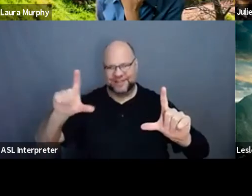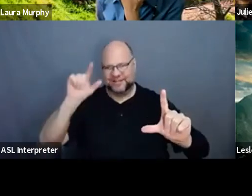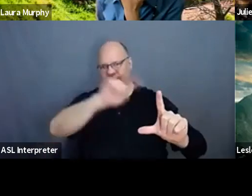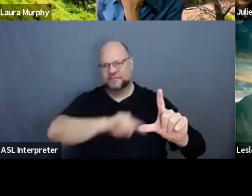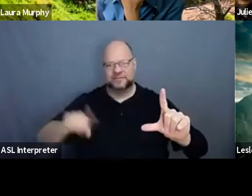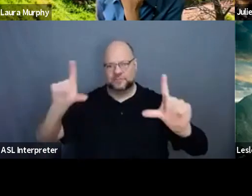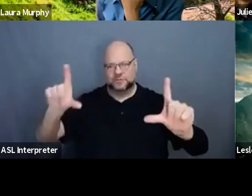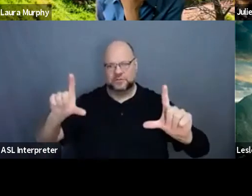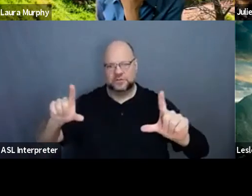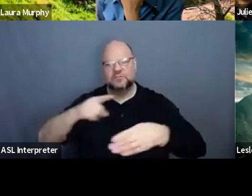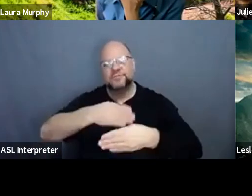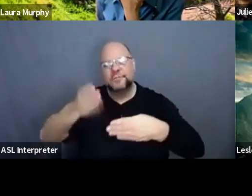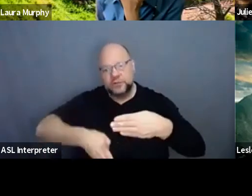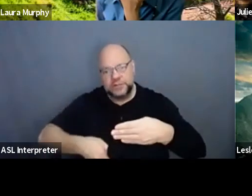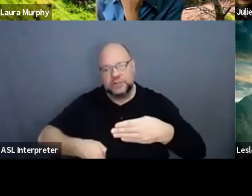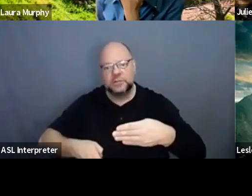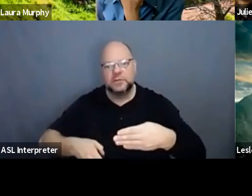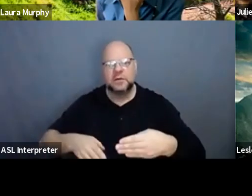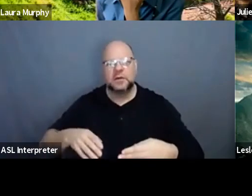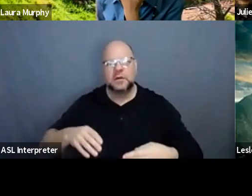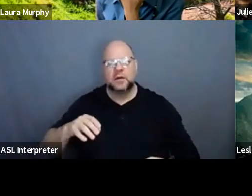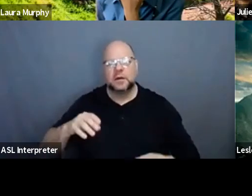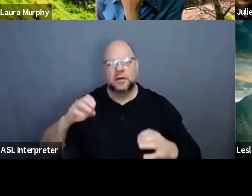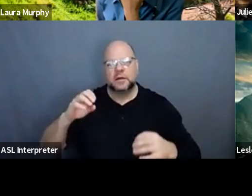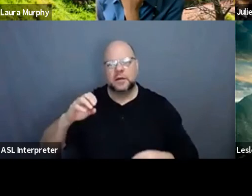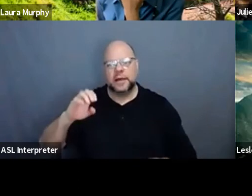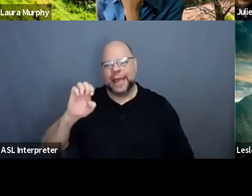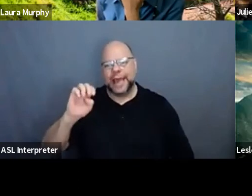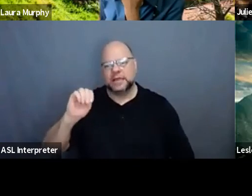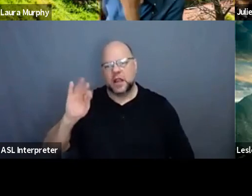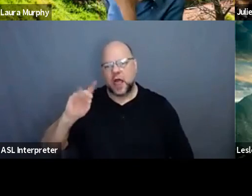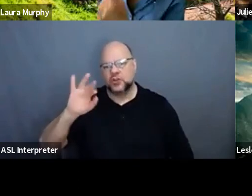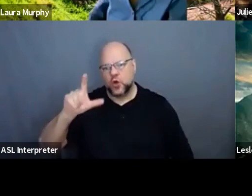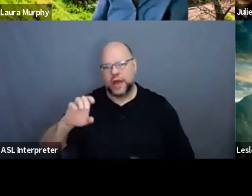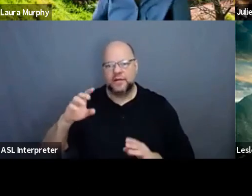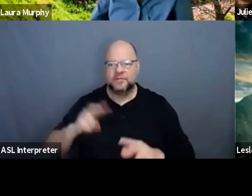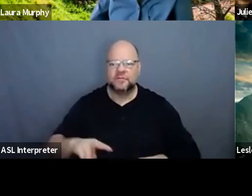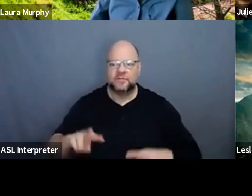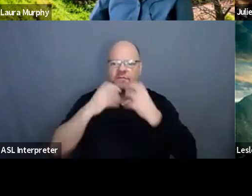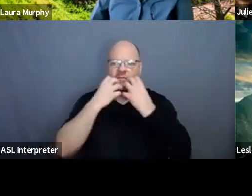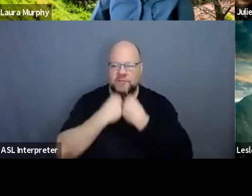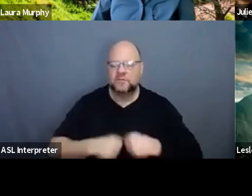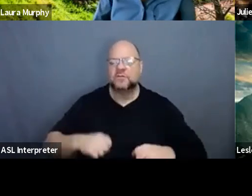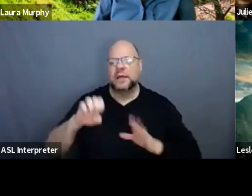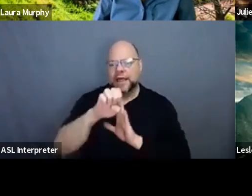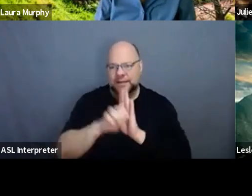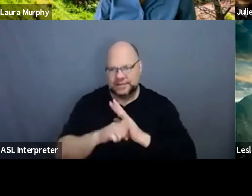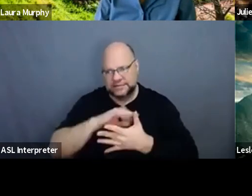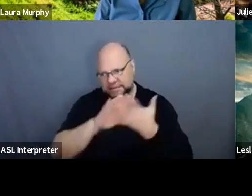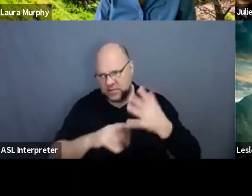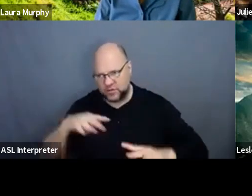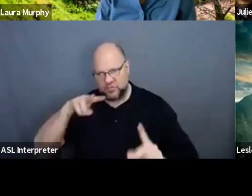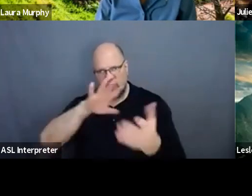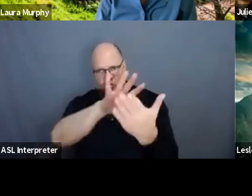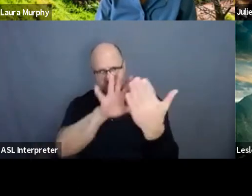of consequentialism, deontological ethics, and virtue ethics, and how we approach things, and looking at all